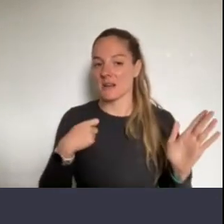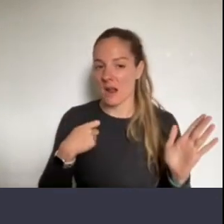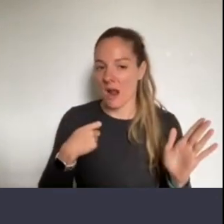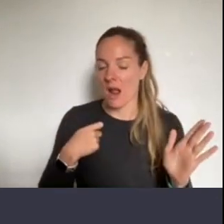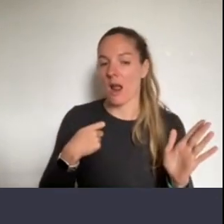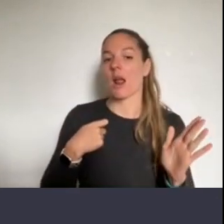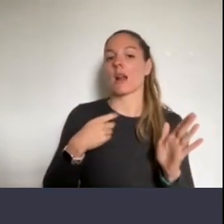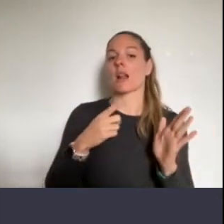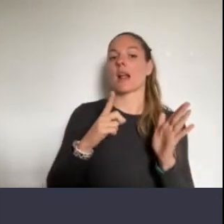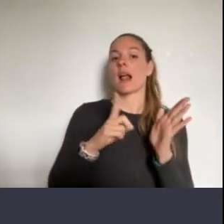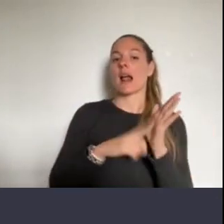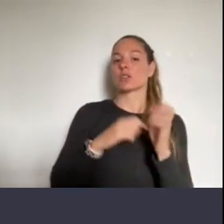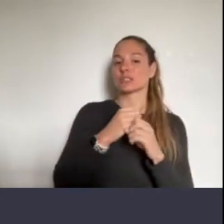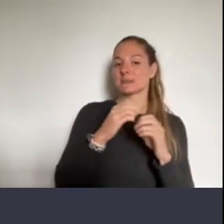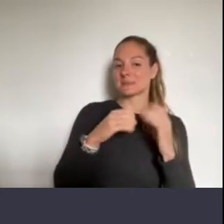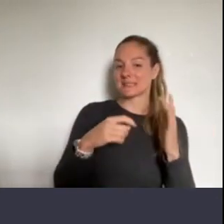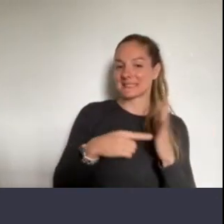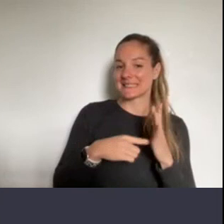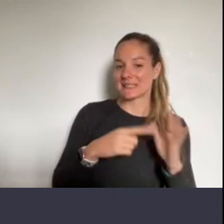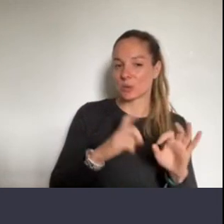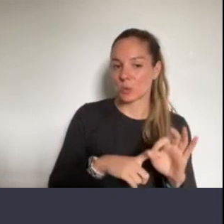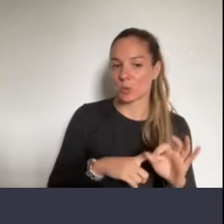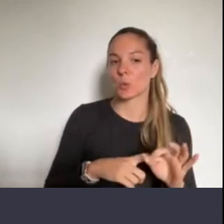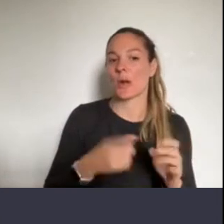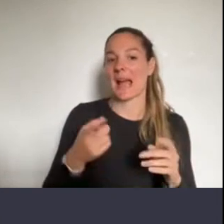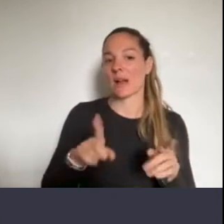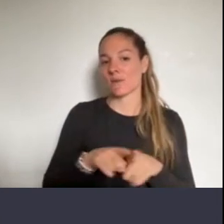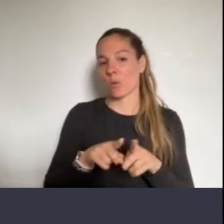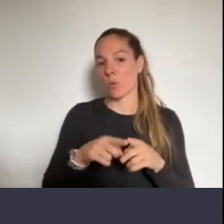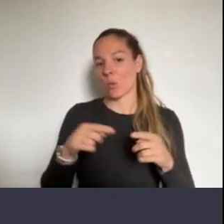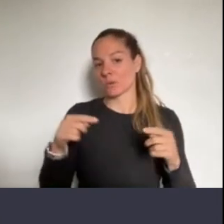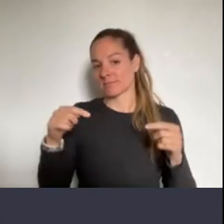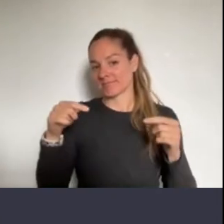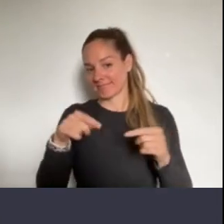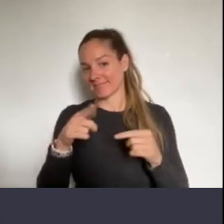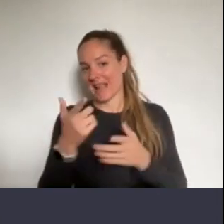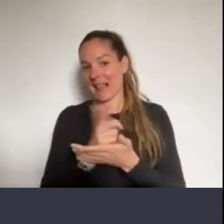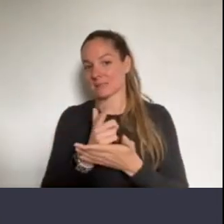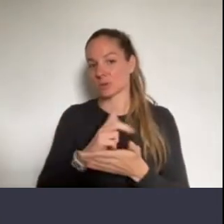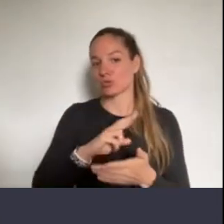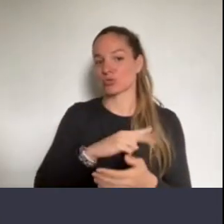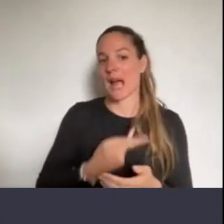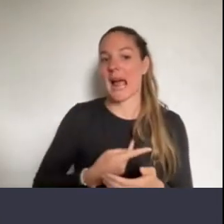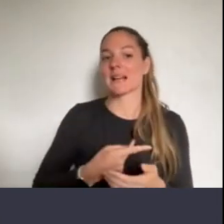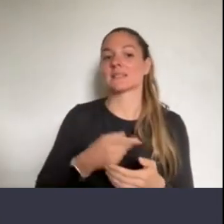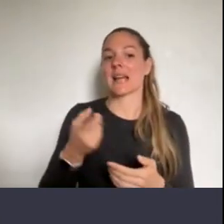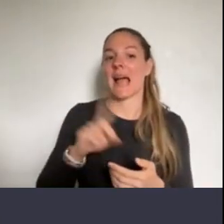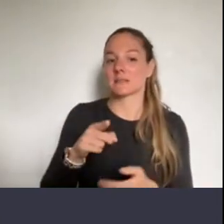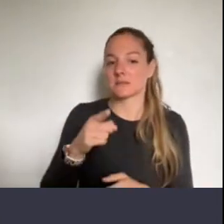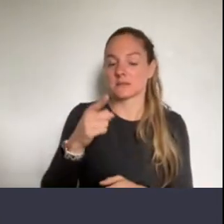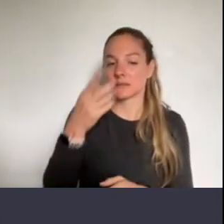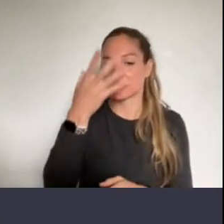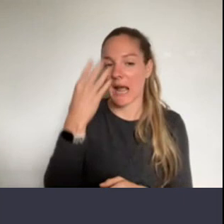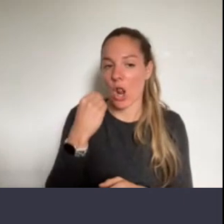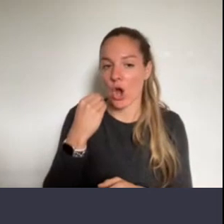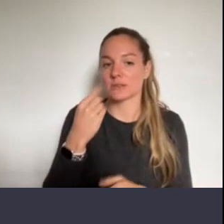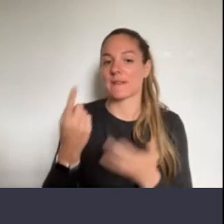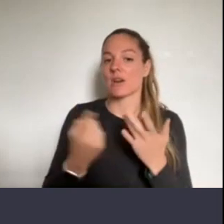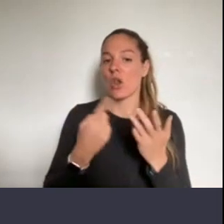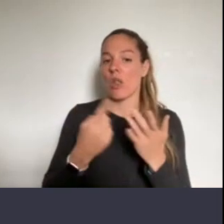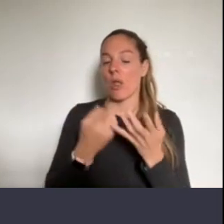loss profile, and of course this one. And then tomorrow there's another webinar about the Caribbean